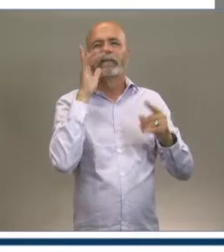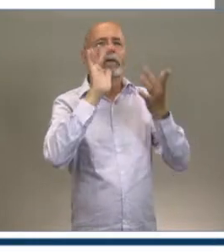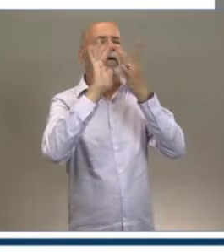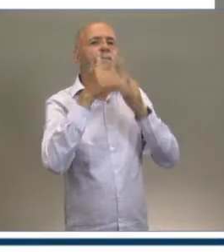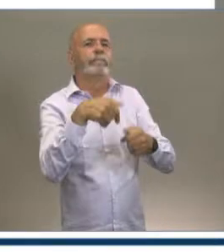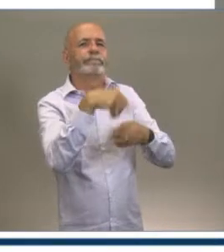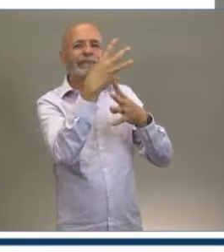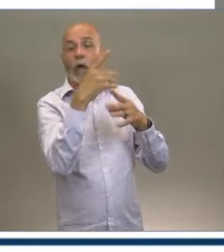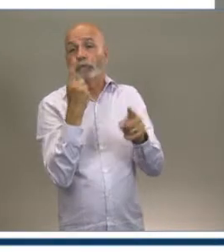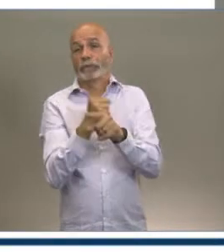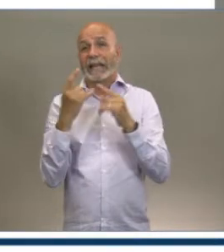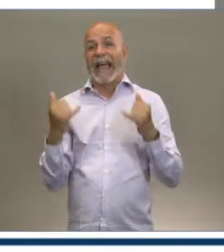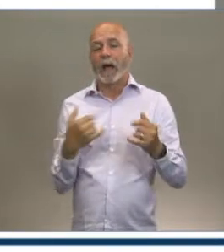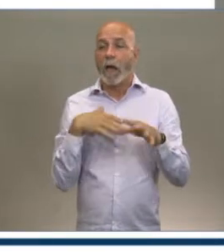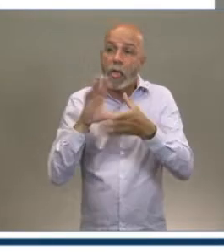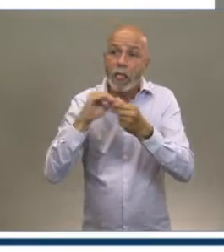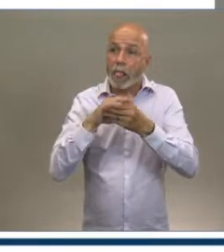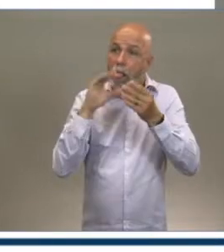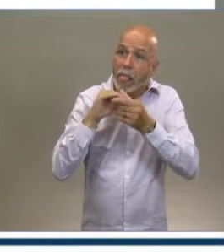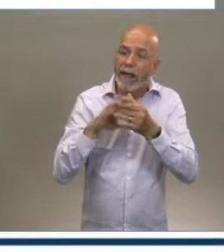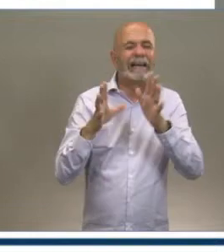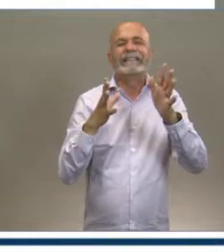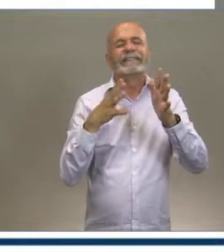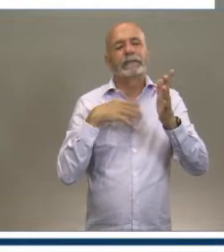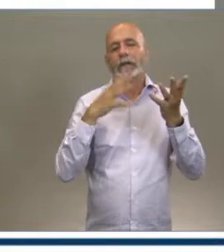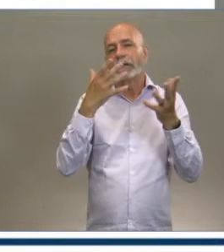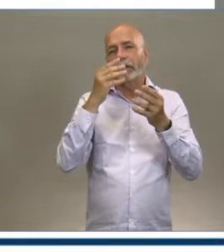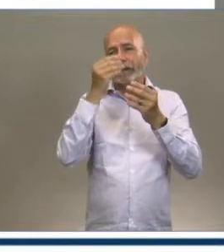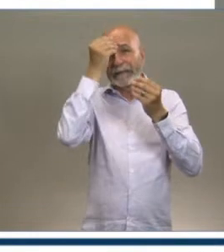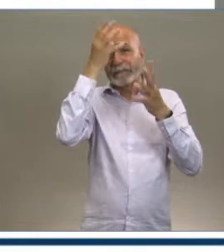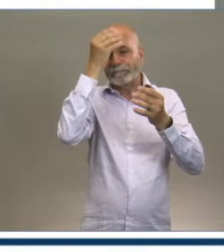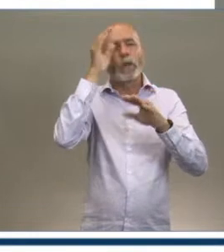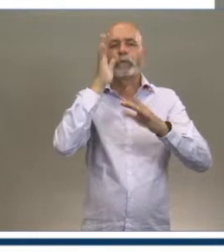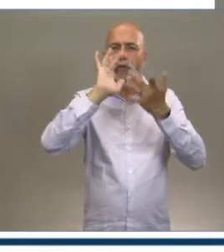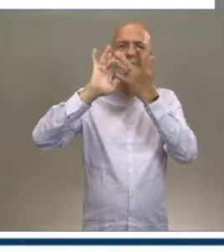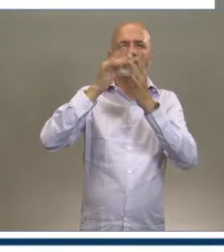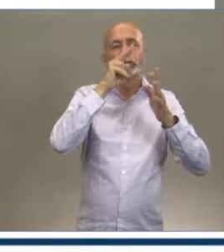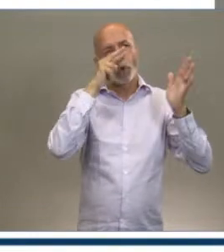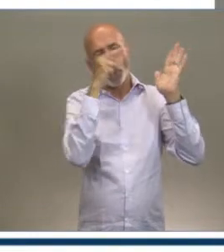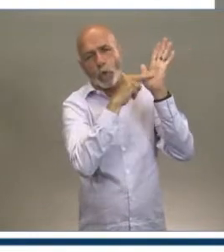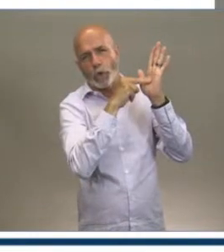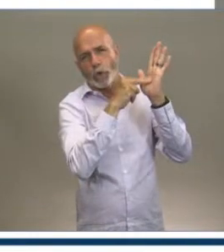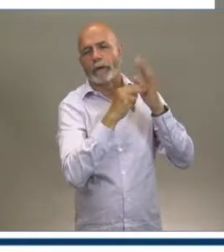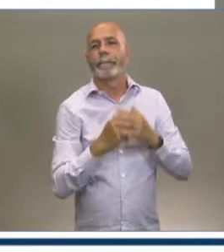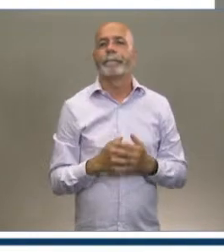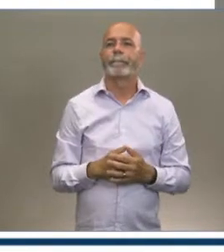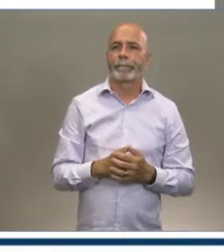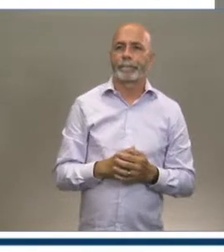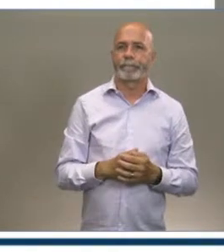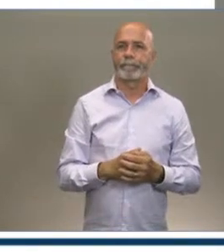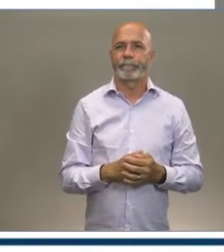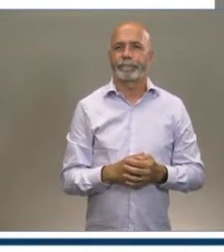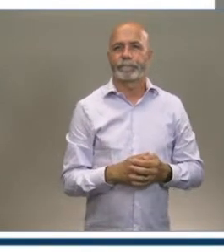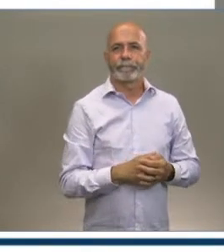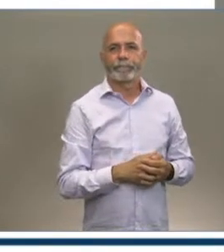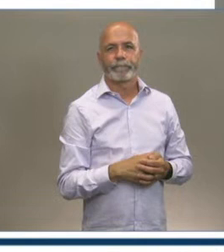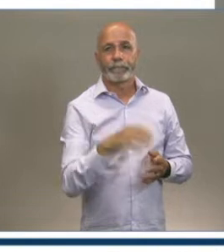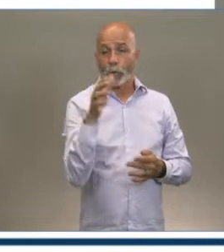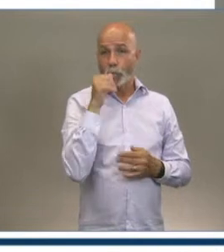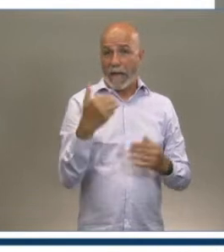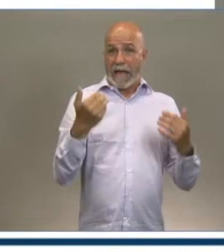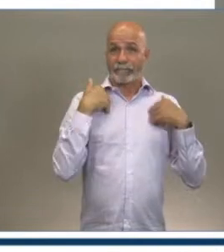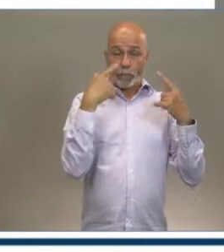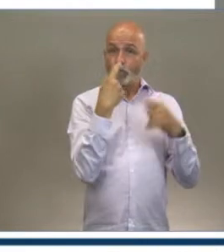right now, but there'll be lots more information. But that basic principle, the least vaccinated parent drives what the quarantine requirement is for